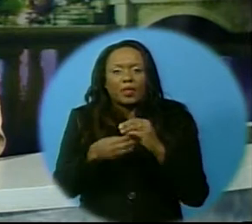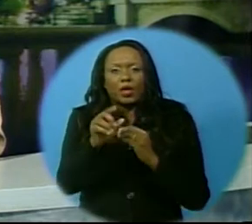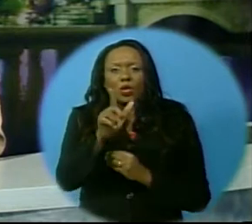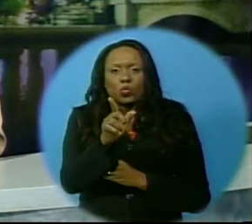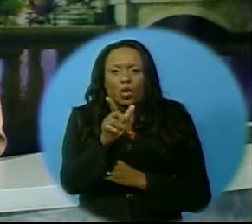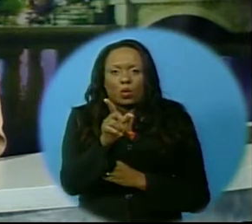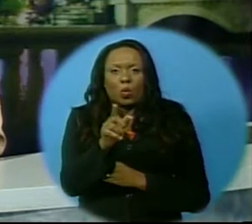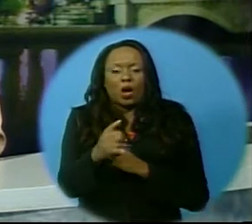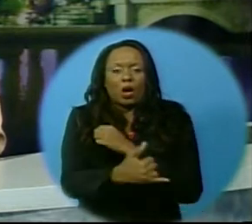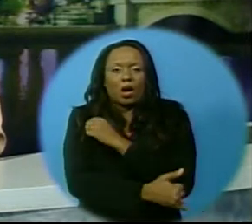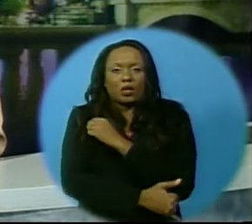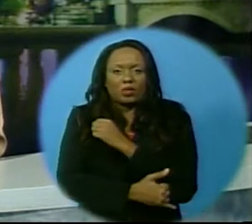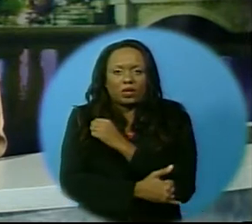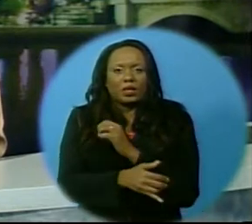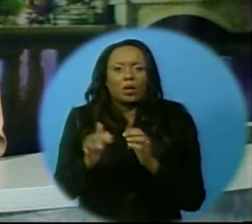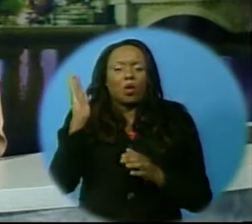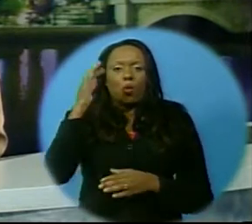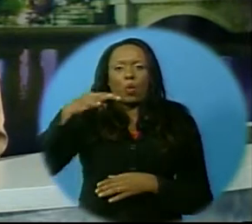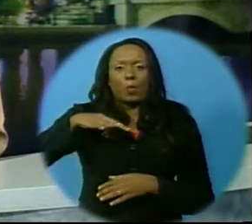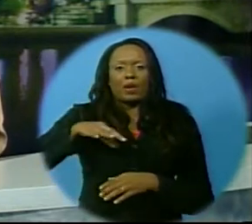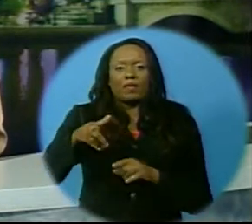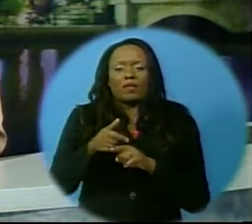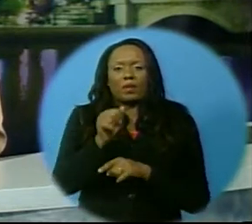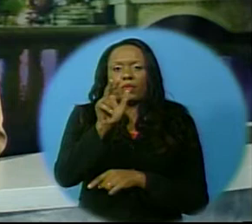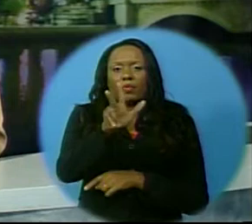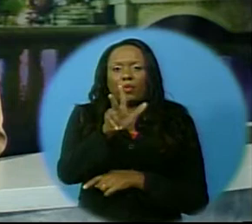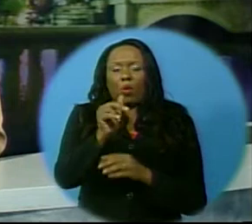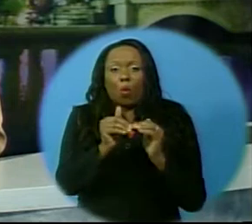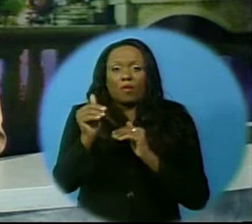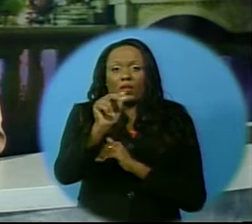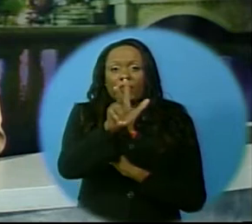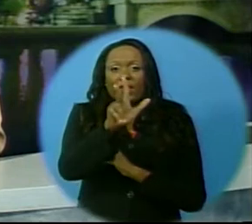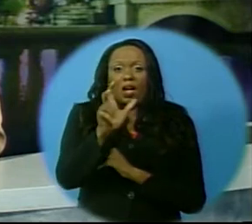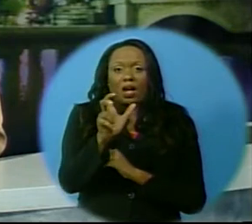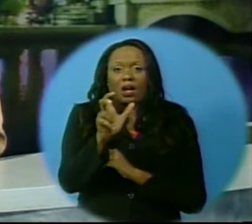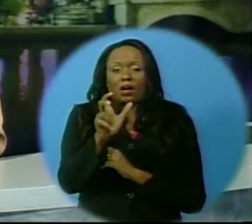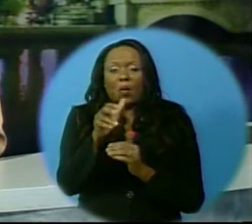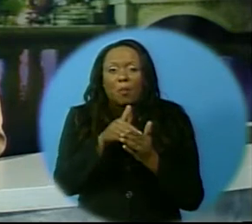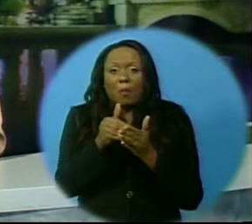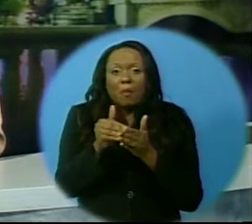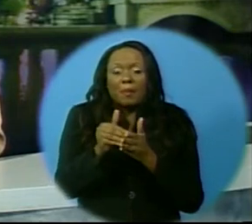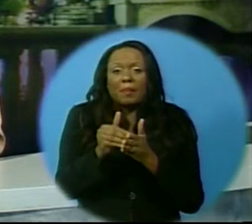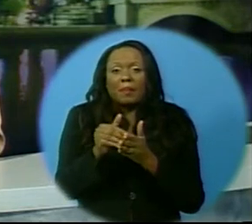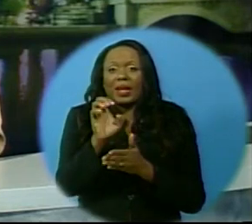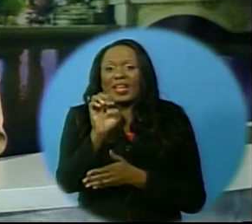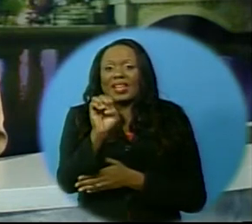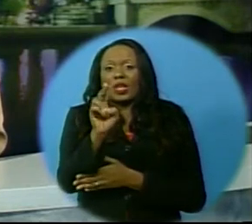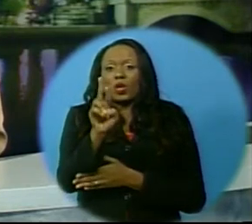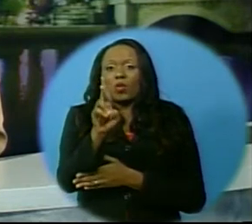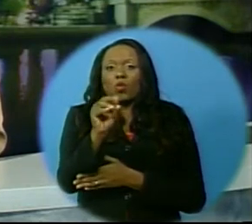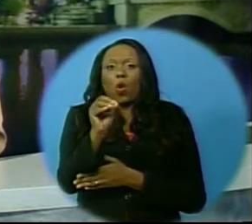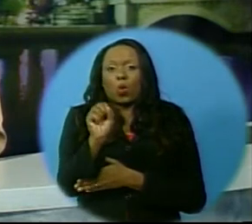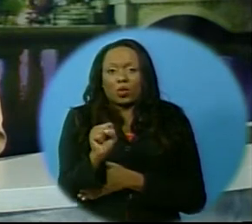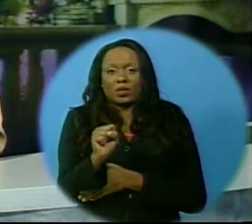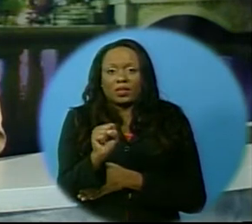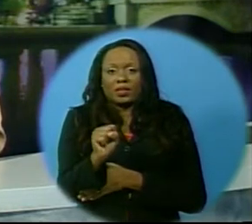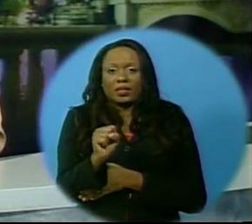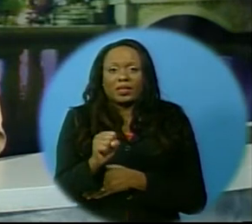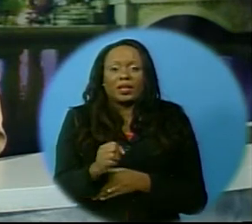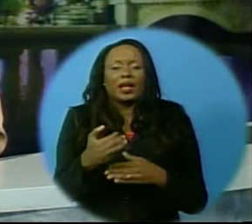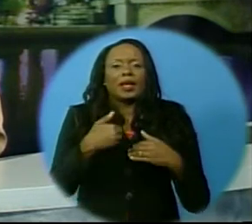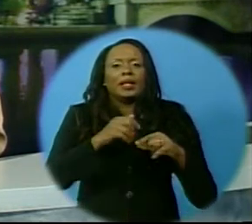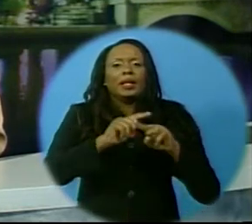million from the European Union. The European Commissioner for Development, Andres Paibalz, and country